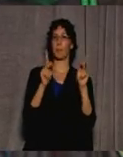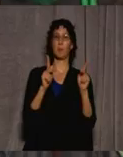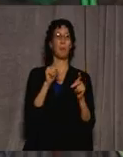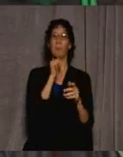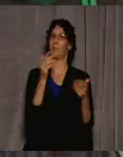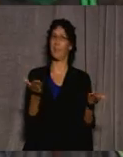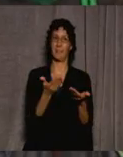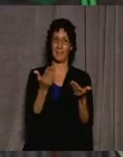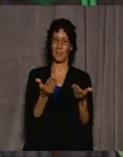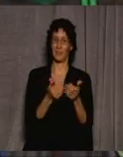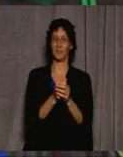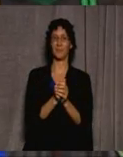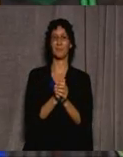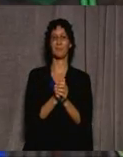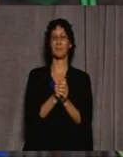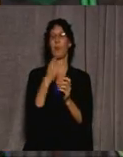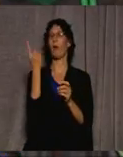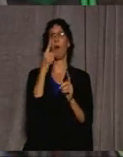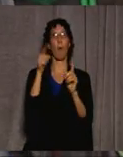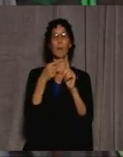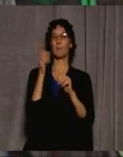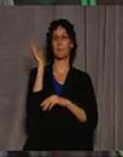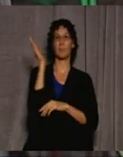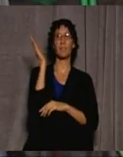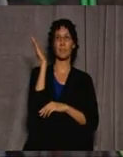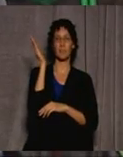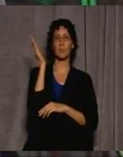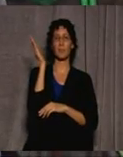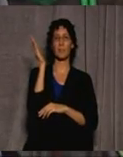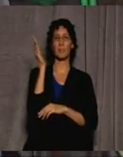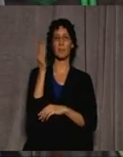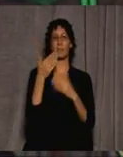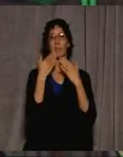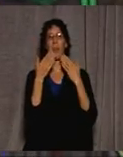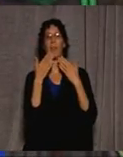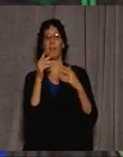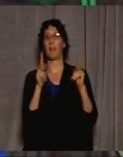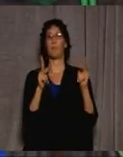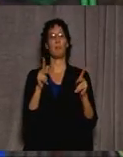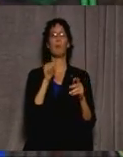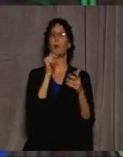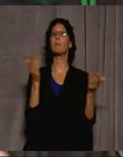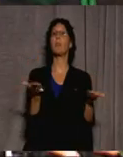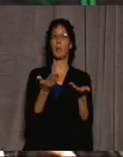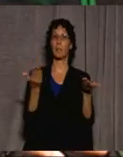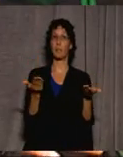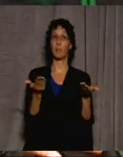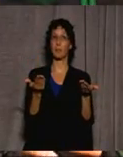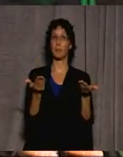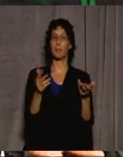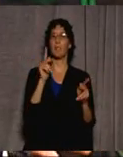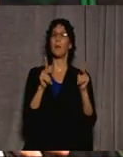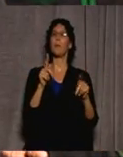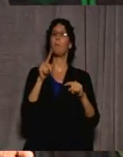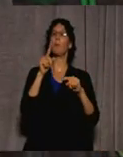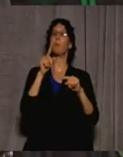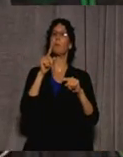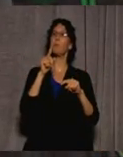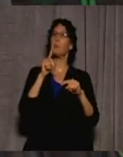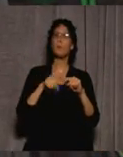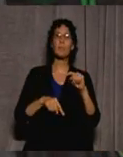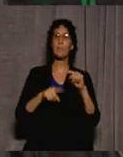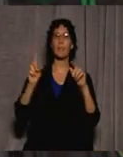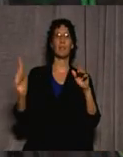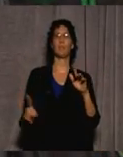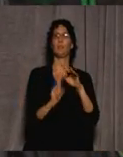speak, whenever I'm at public events. I thank a group of people who are not here who can never be in these